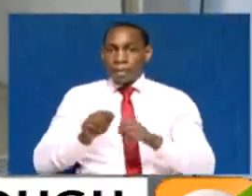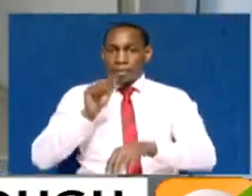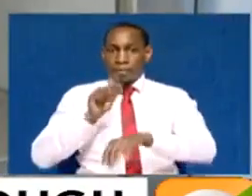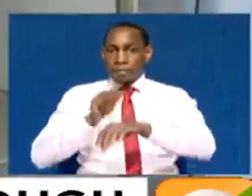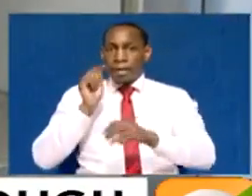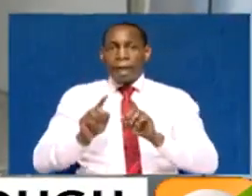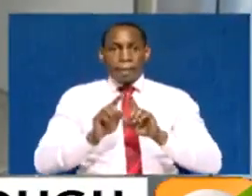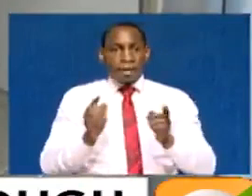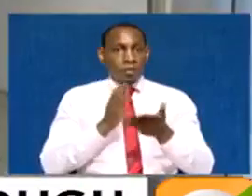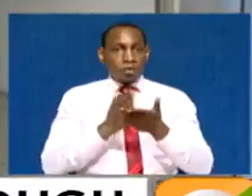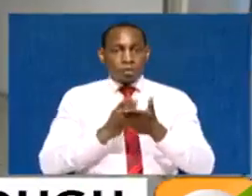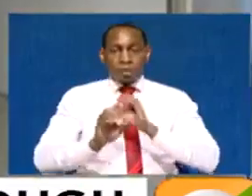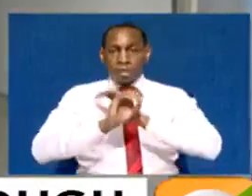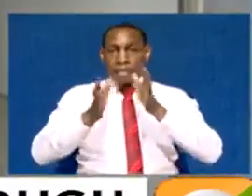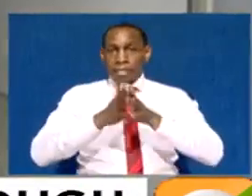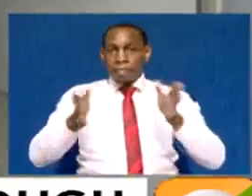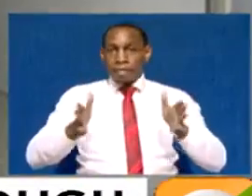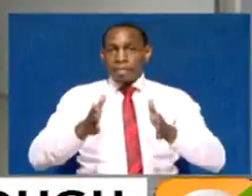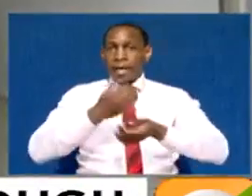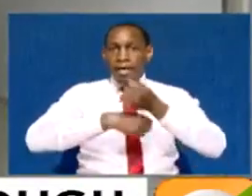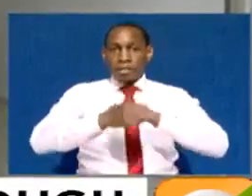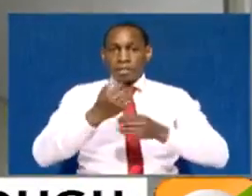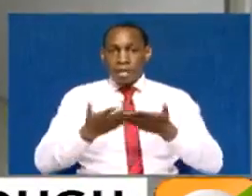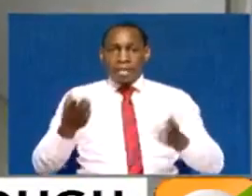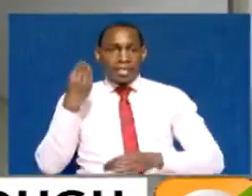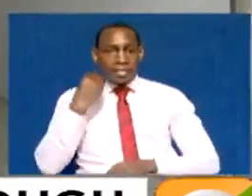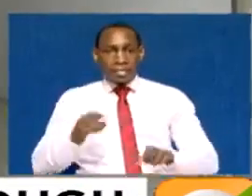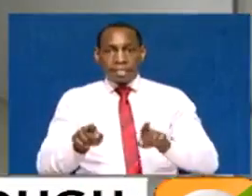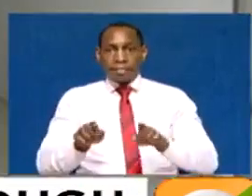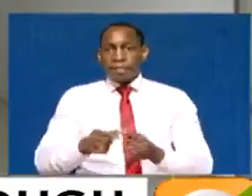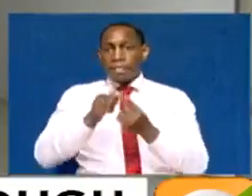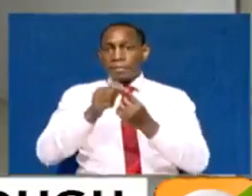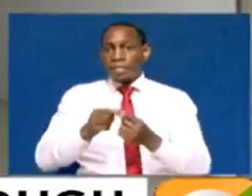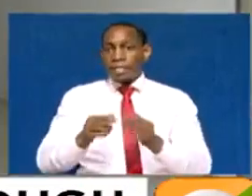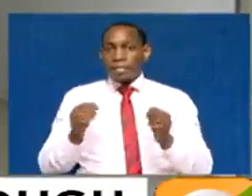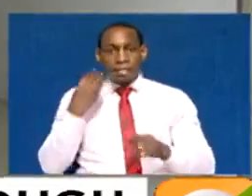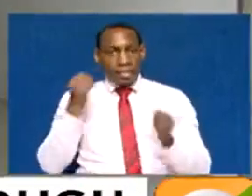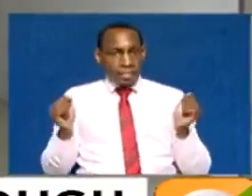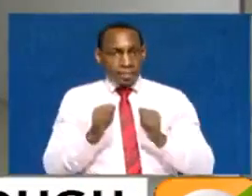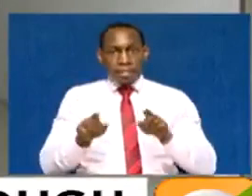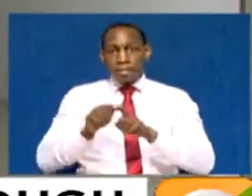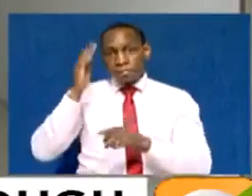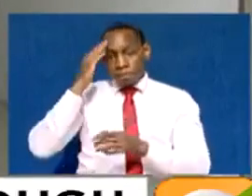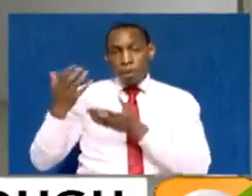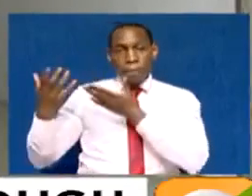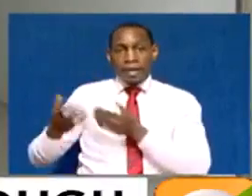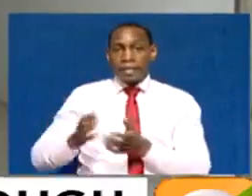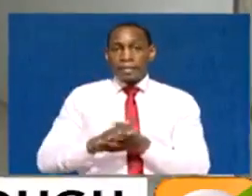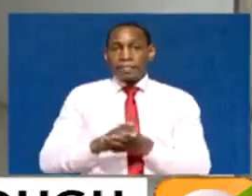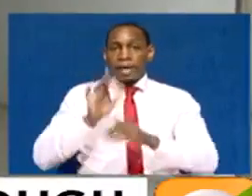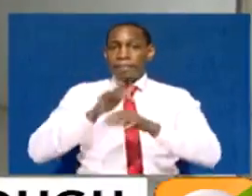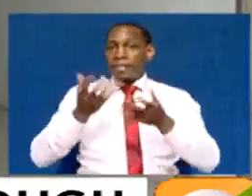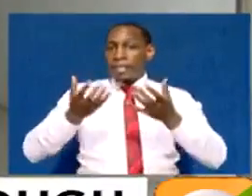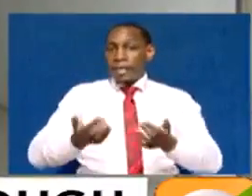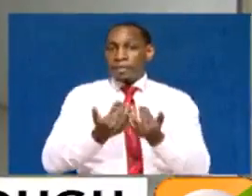parasite, but it is clearly the largest undertaking for any disease, and specifically malaria, given that the burden is felt heavily on